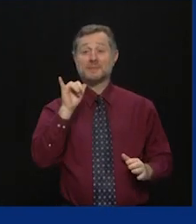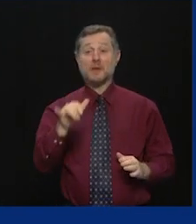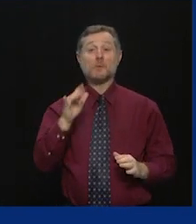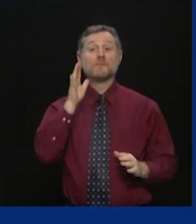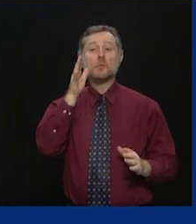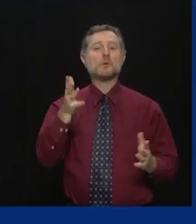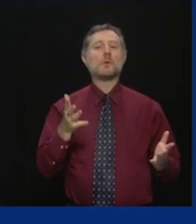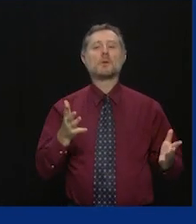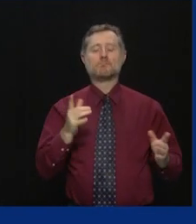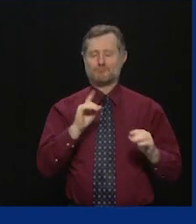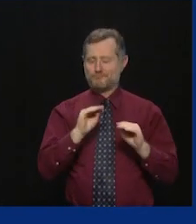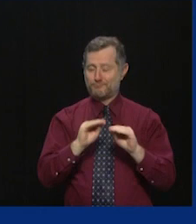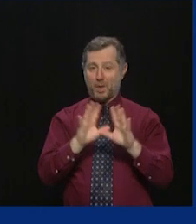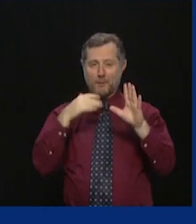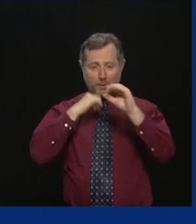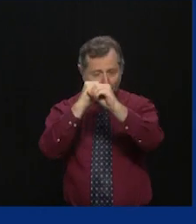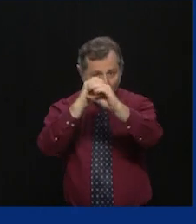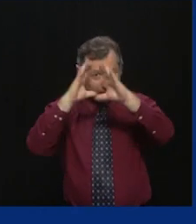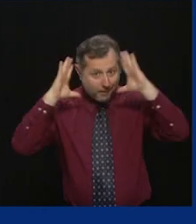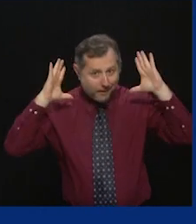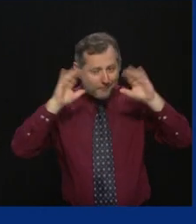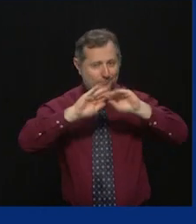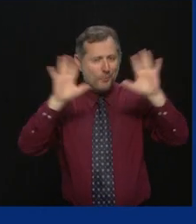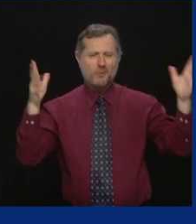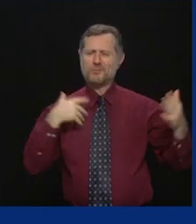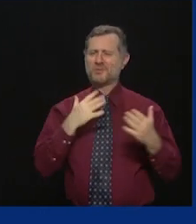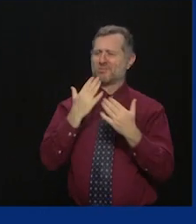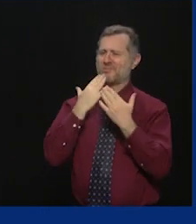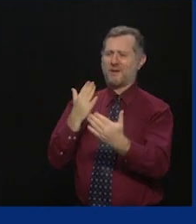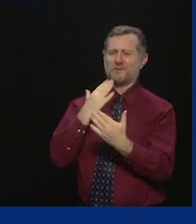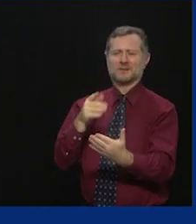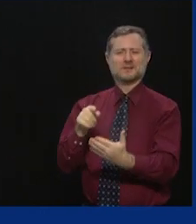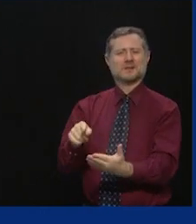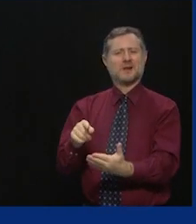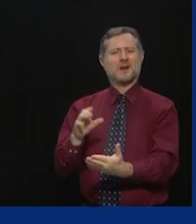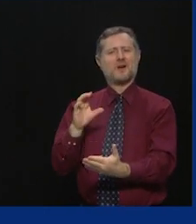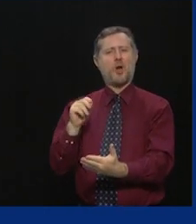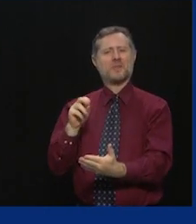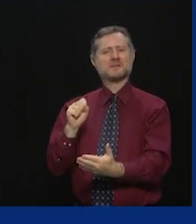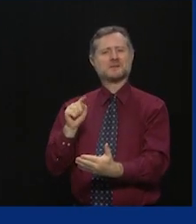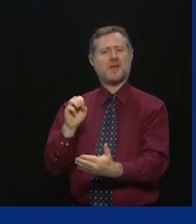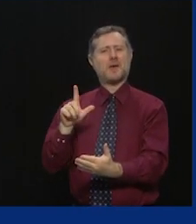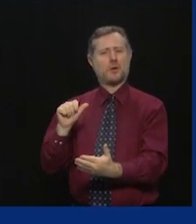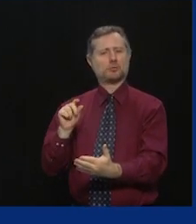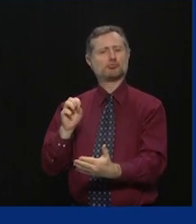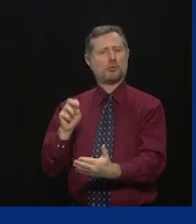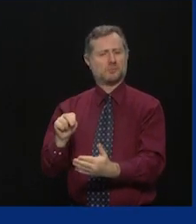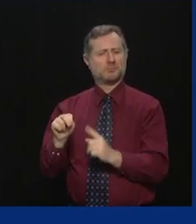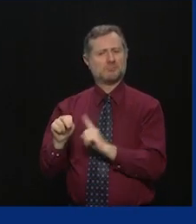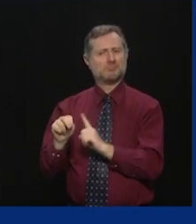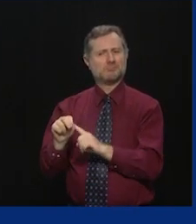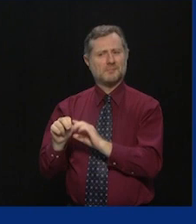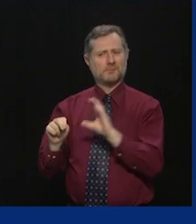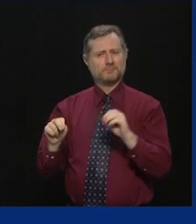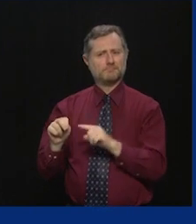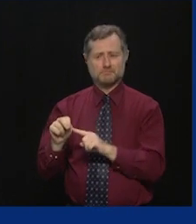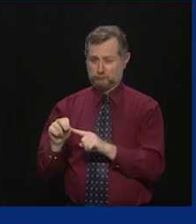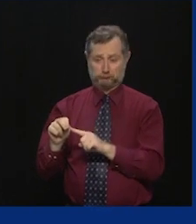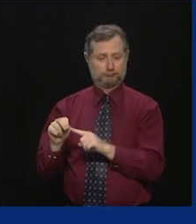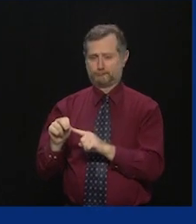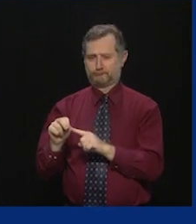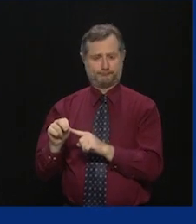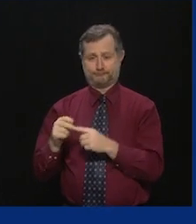friends at Constellation for having the faith, the belief in us, and that is going to trigger a statement to